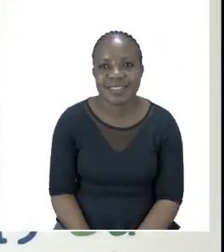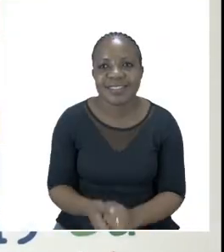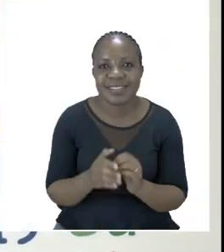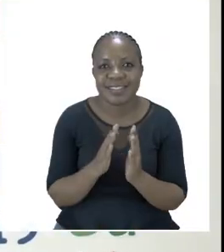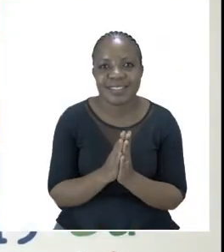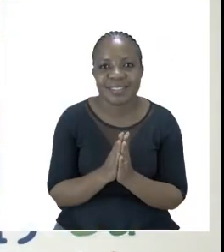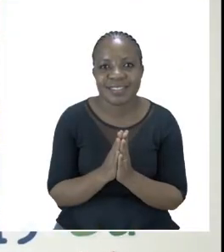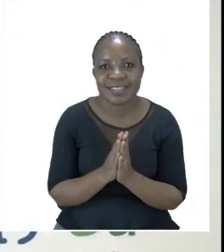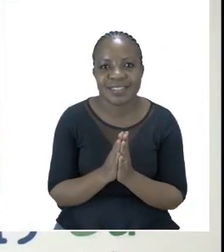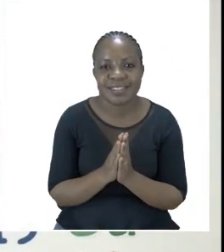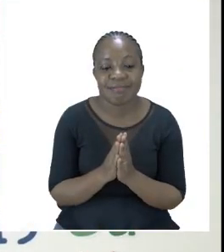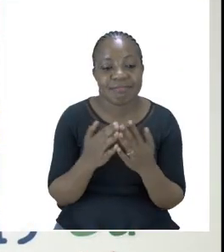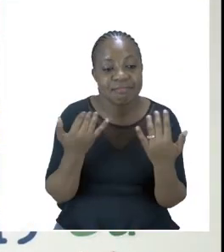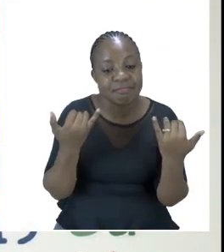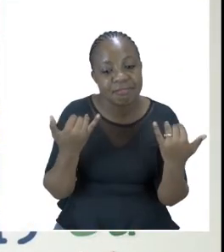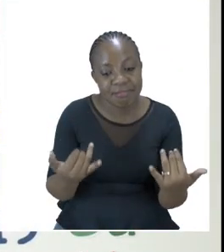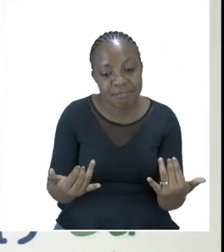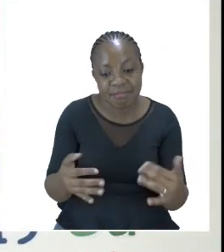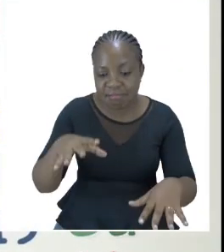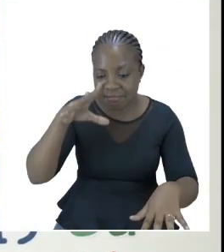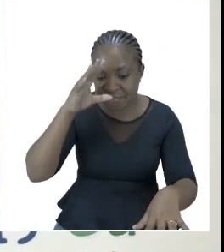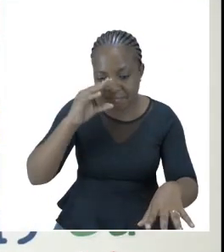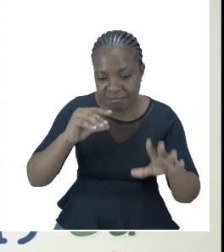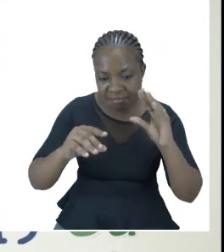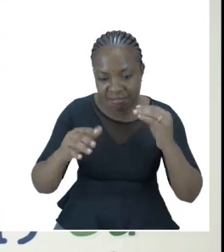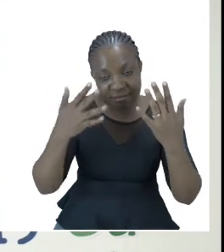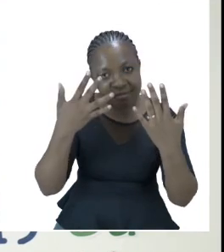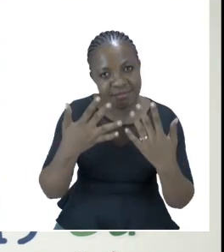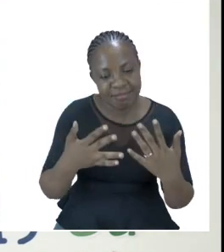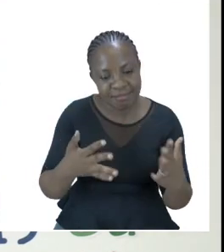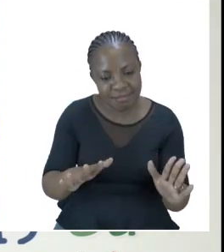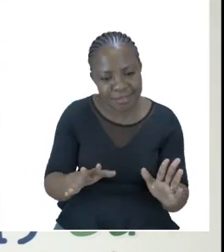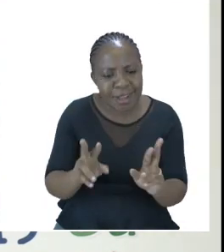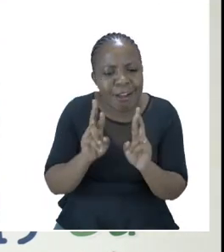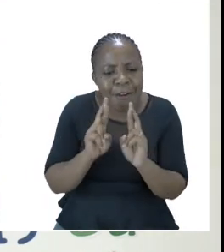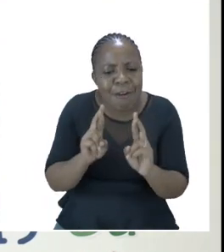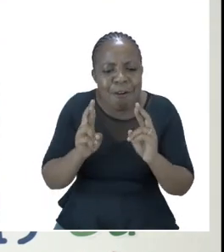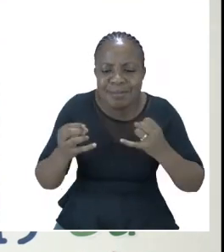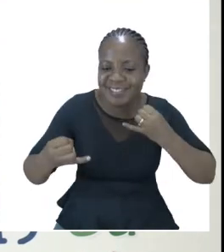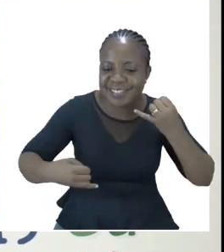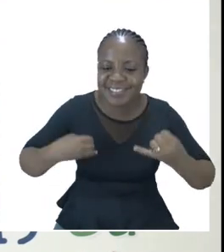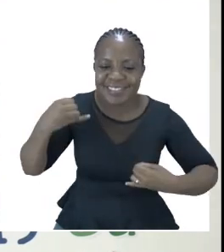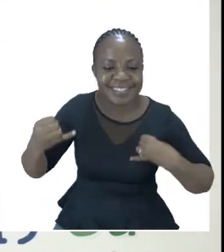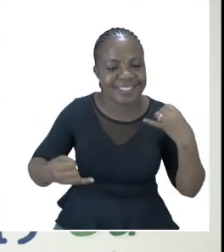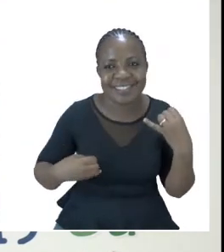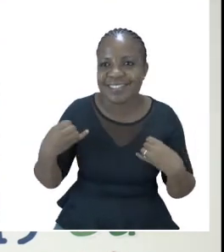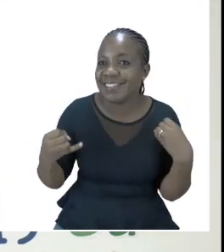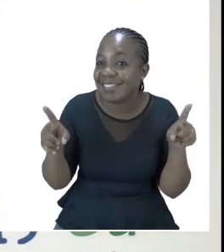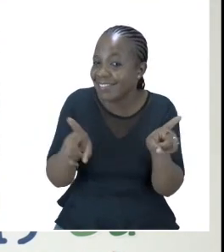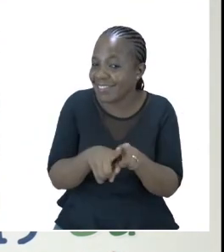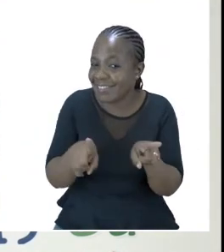This is now the end of our lesson. I hope you had fun, grade ones. I know I